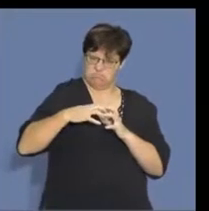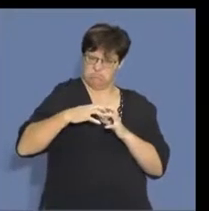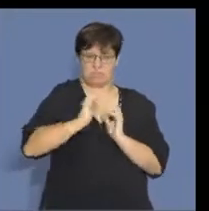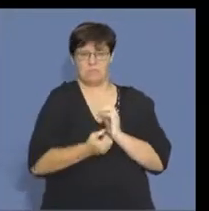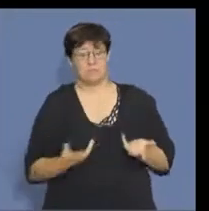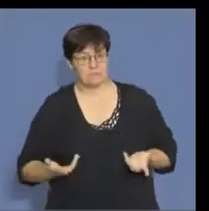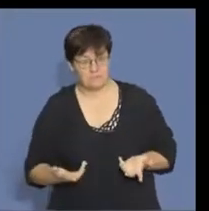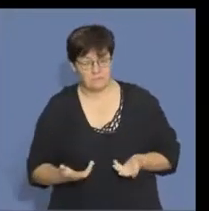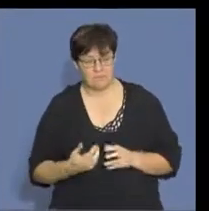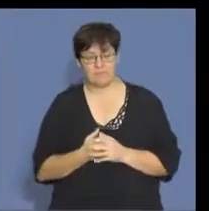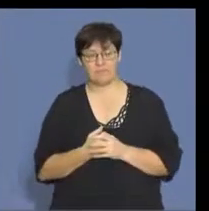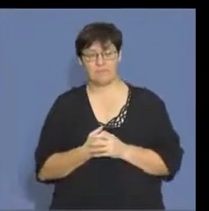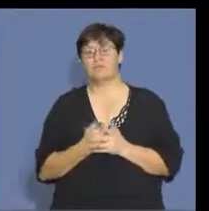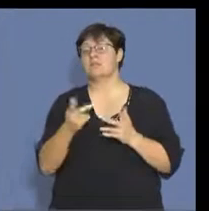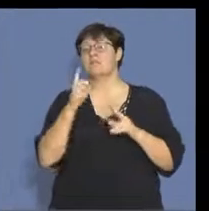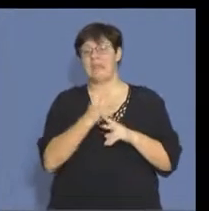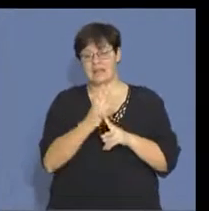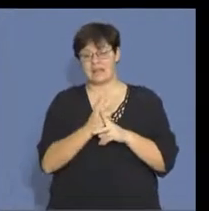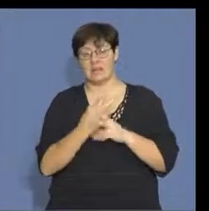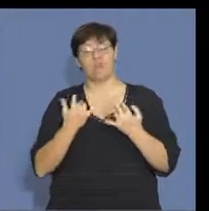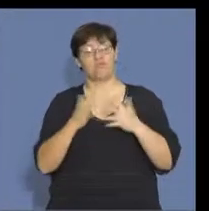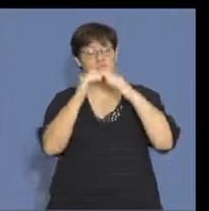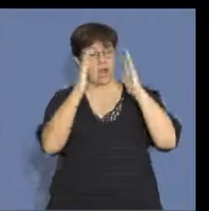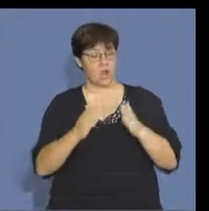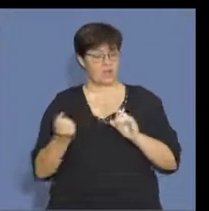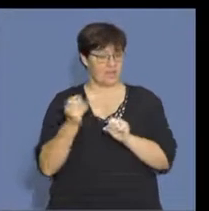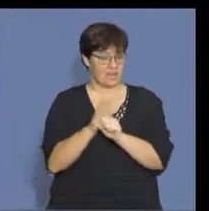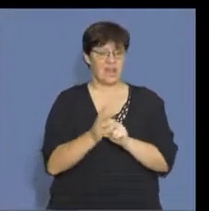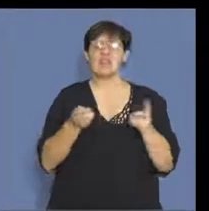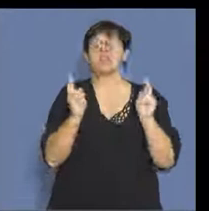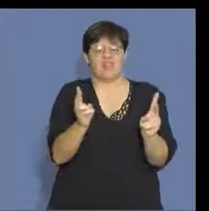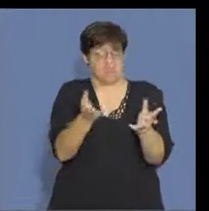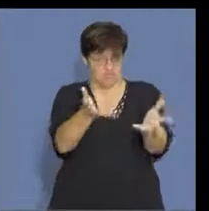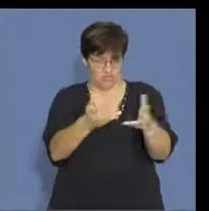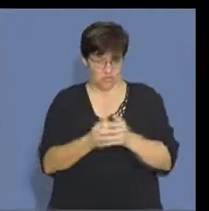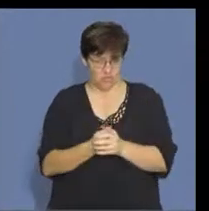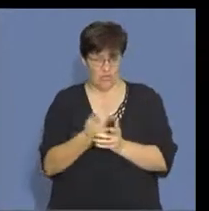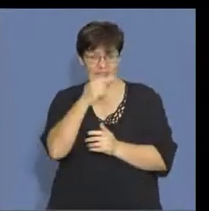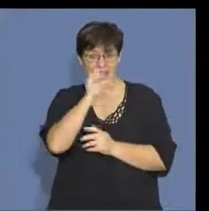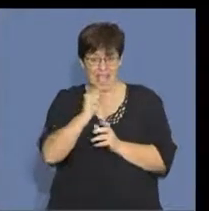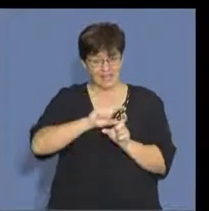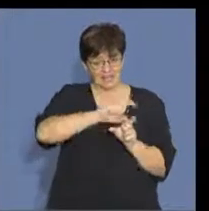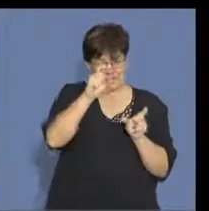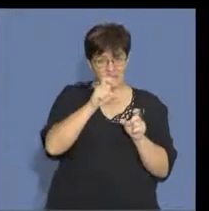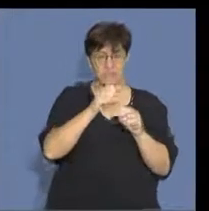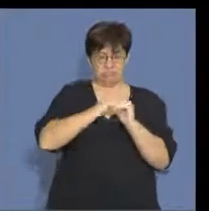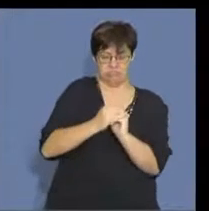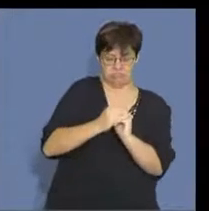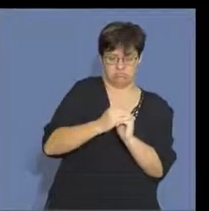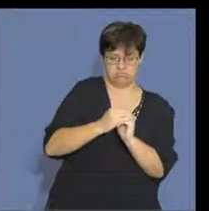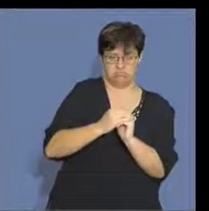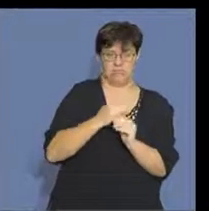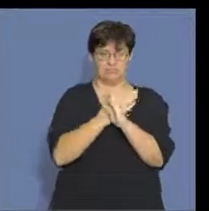So again, as I mentioned, the greenhouse effect is a natural phenomenon in which the gases on the Earth are trapped. And